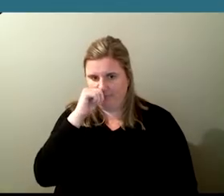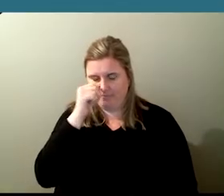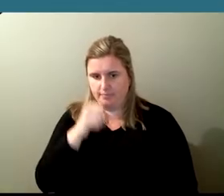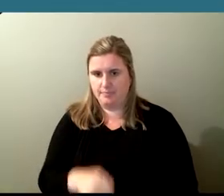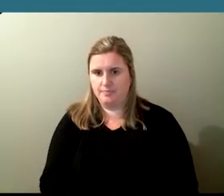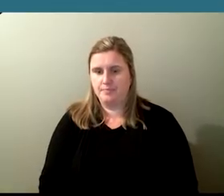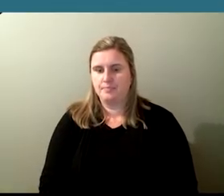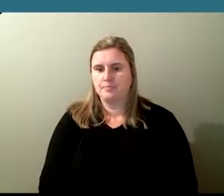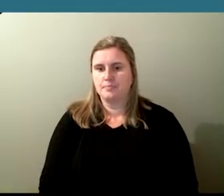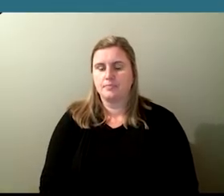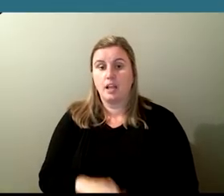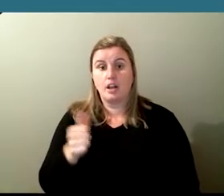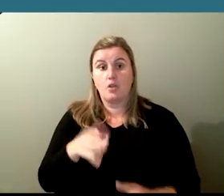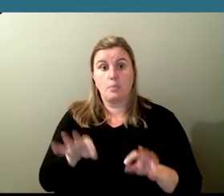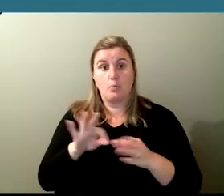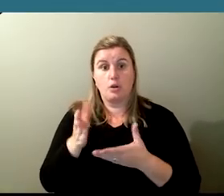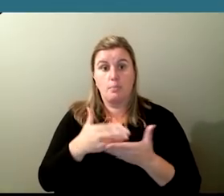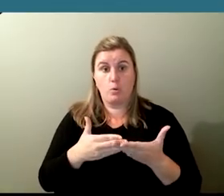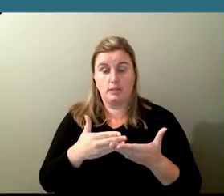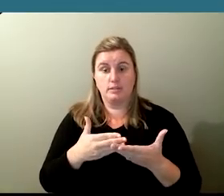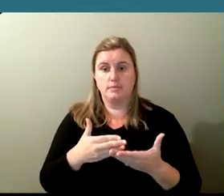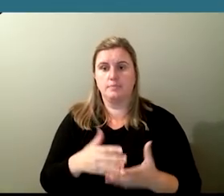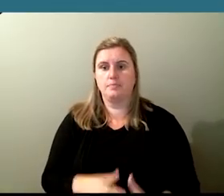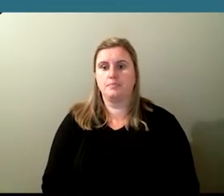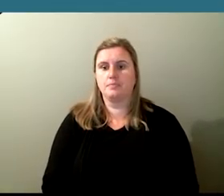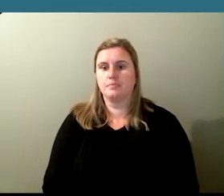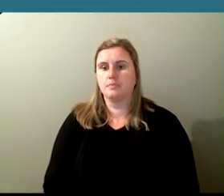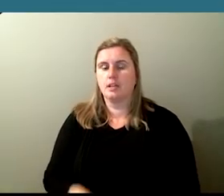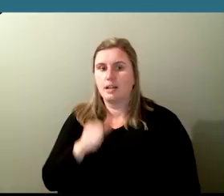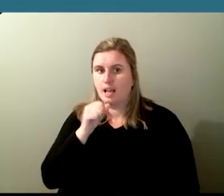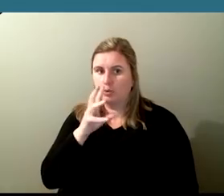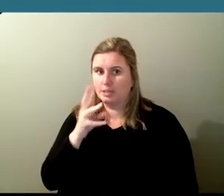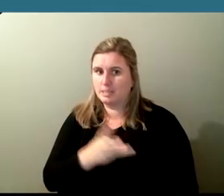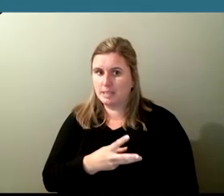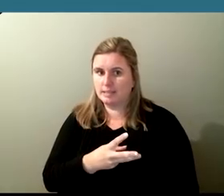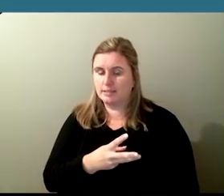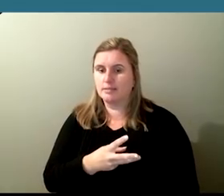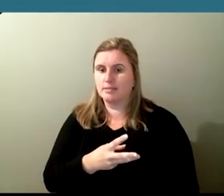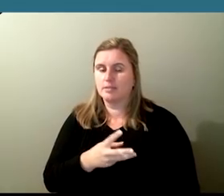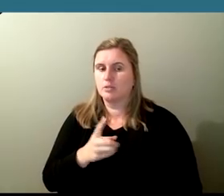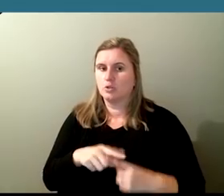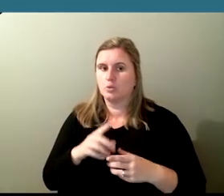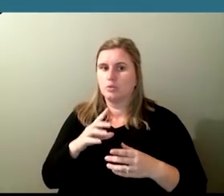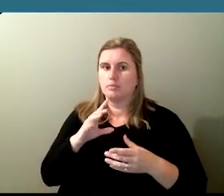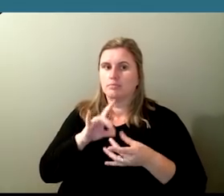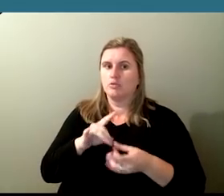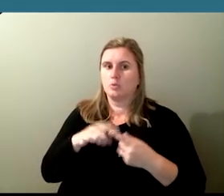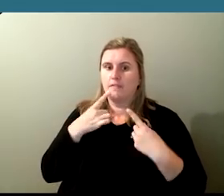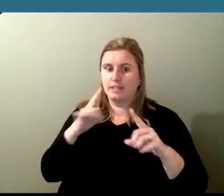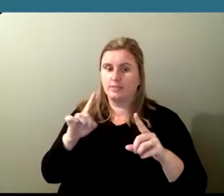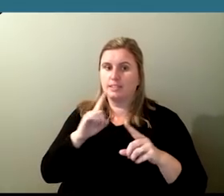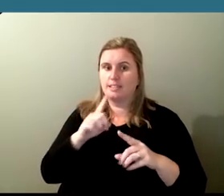Another important component not to dismiss regarding training effectiveness is